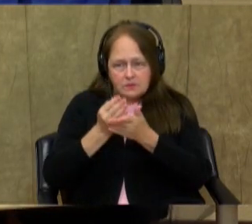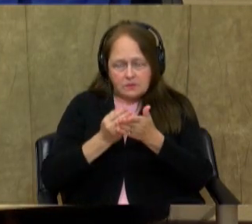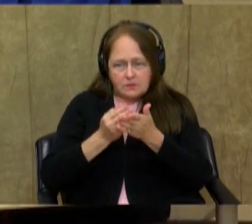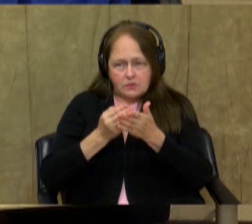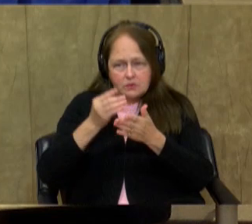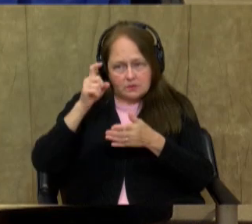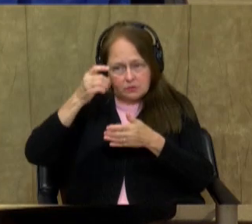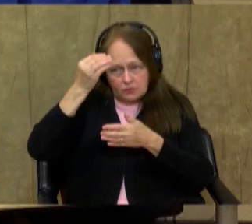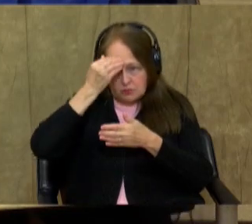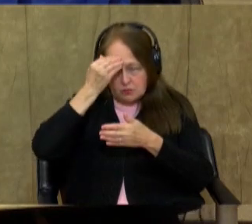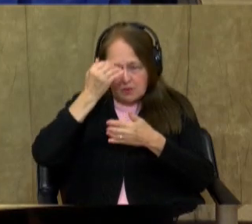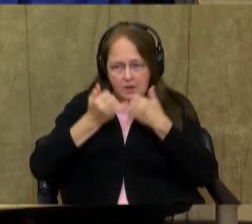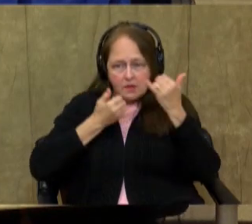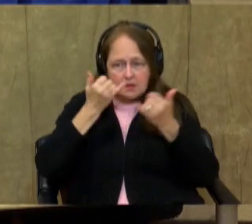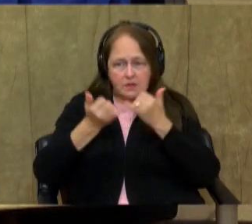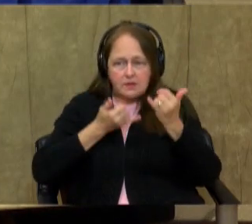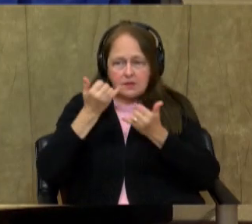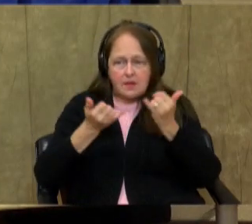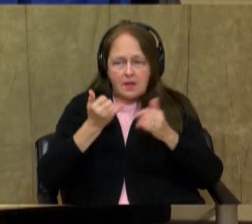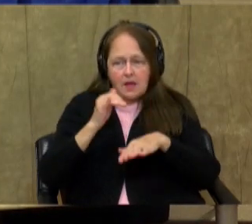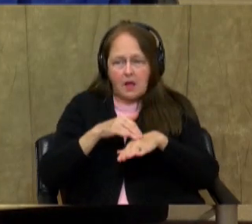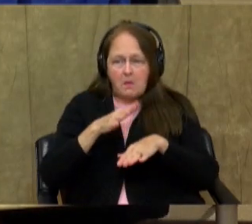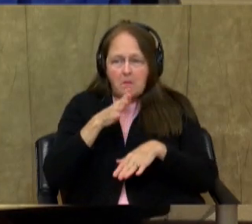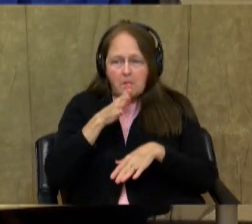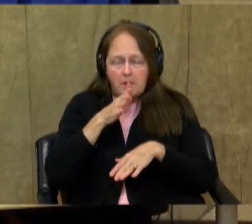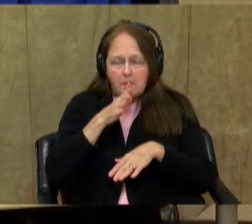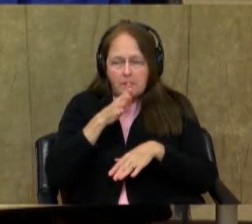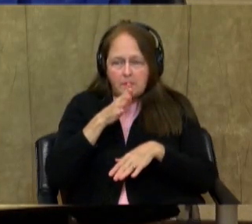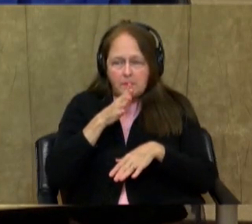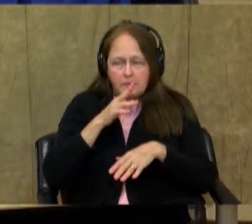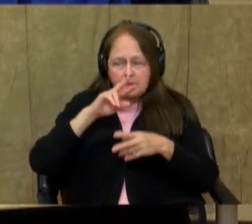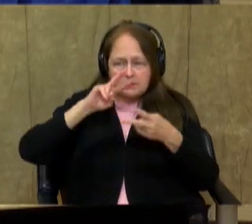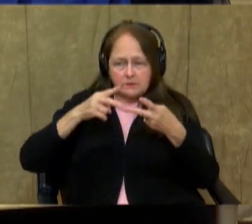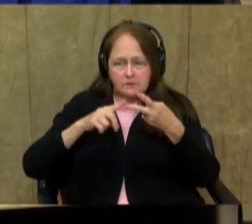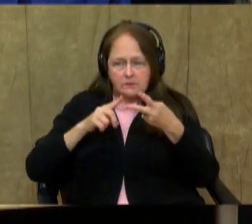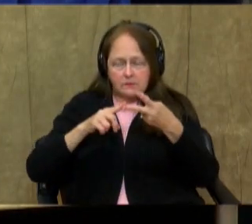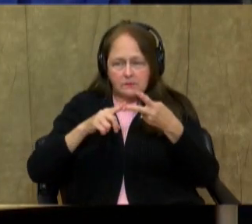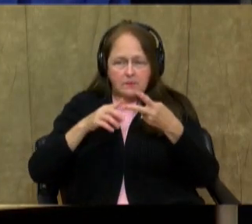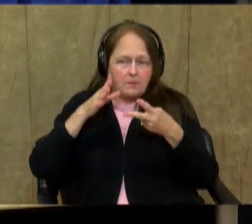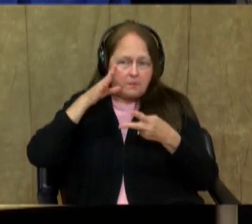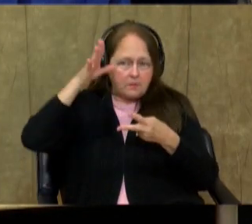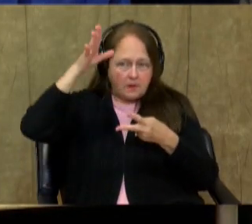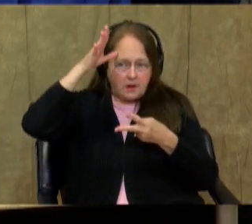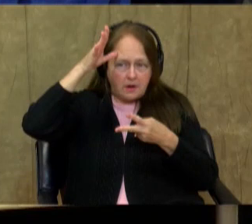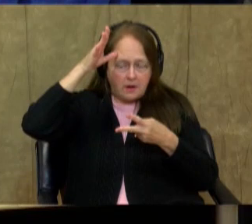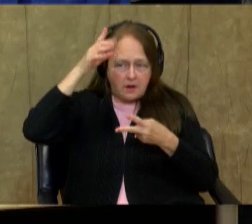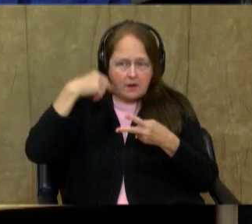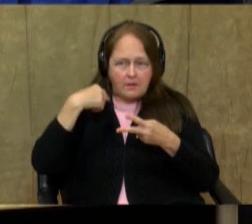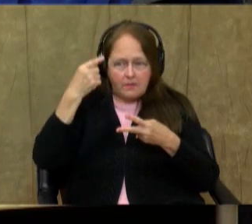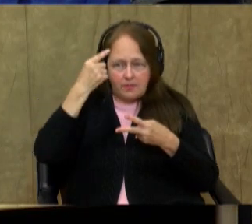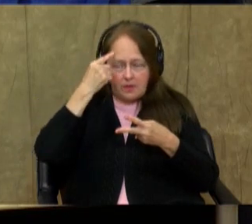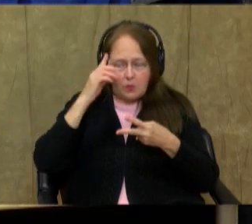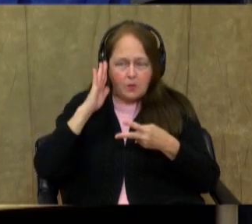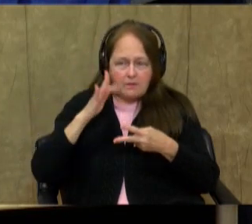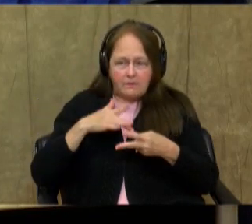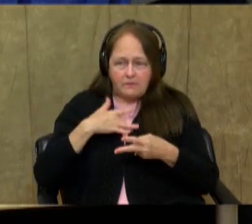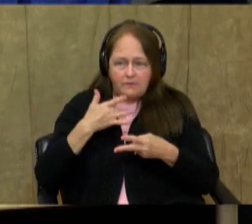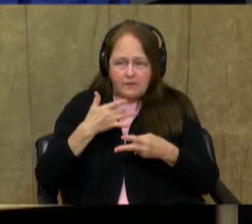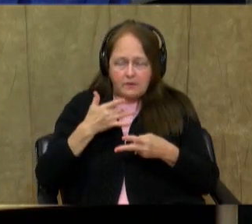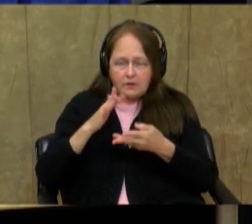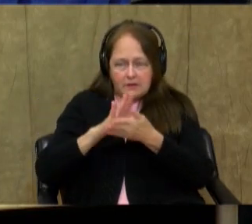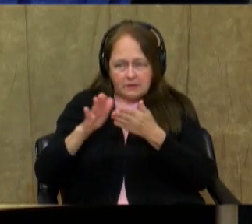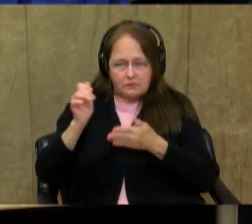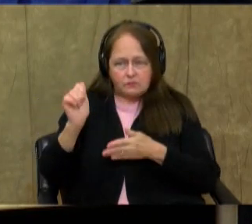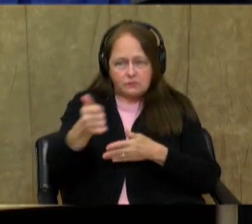me to know that they're yelling at Mom, of course. Secondly, as a parent, I think we feel as though you can clean your